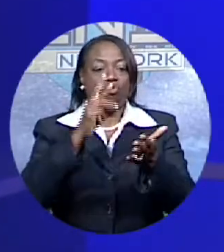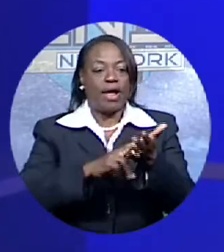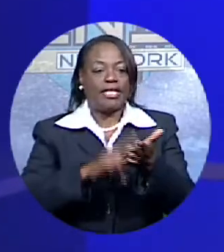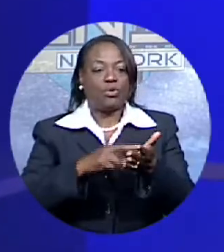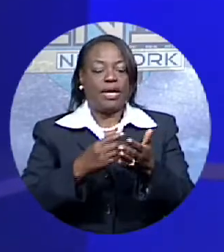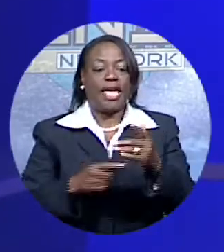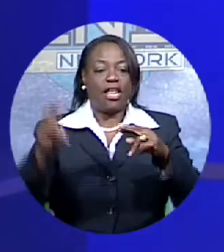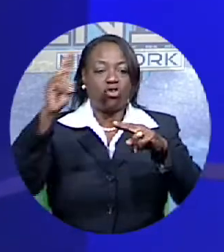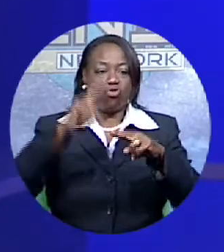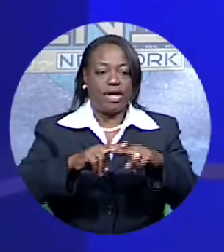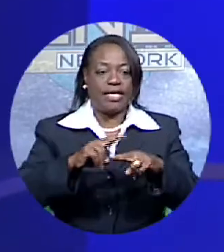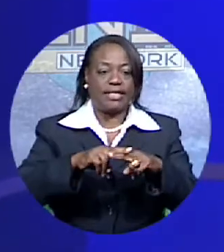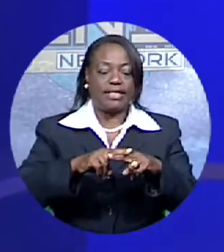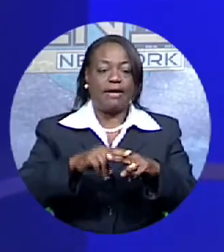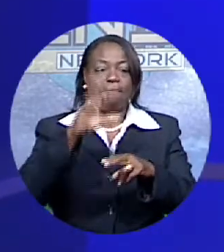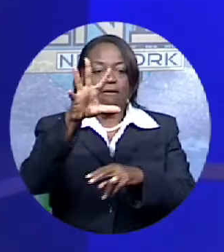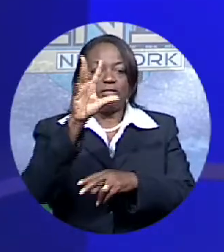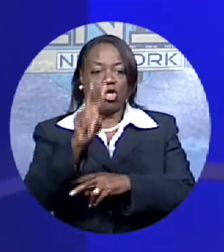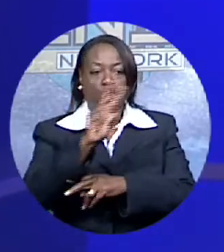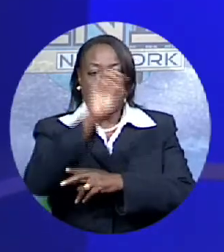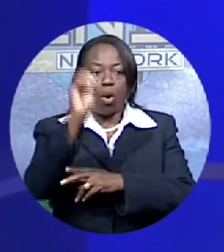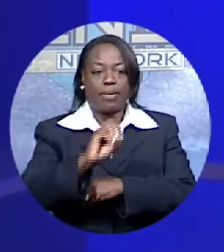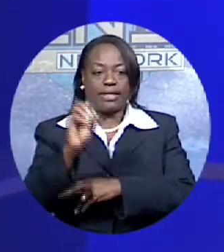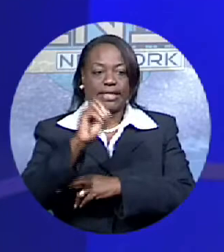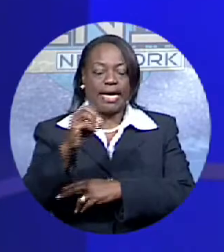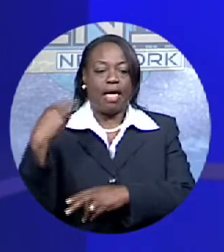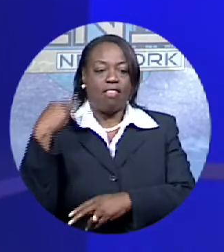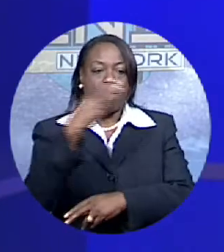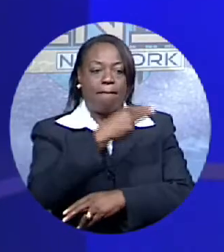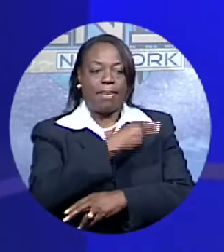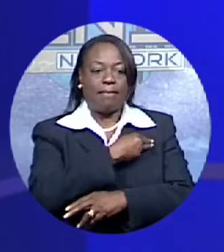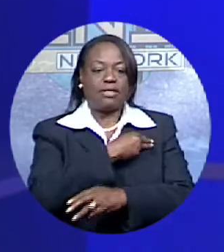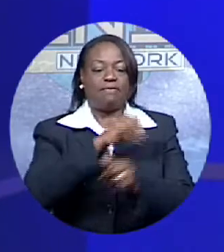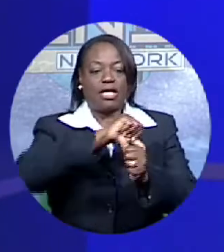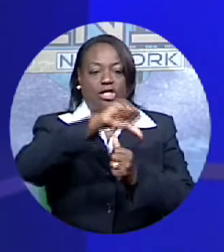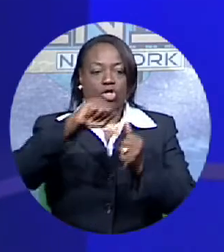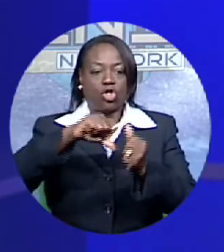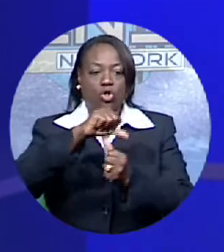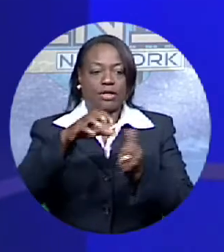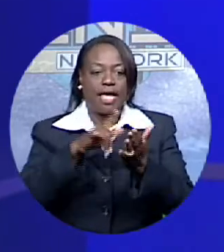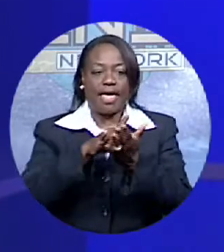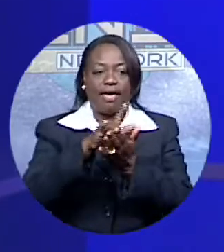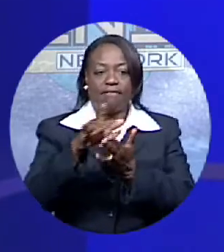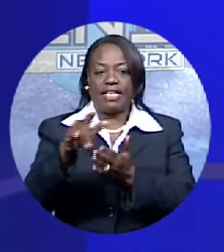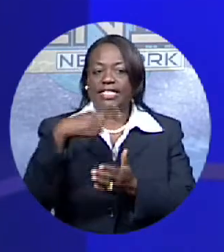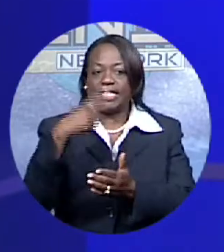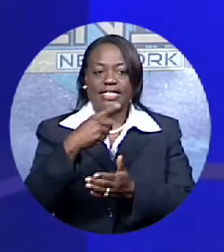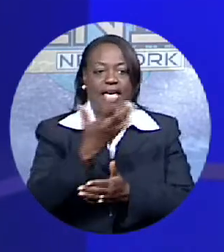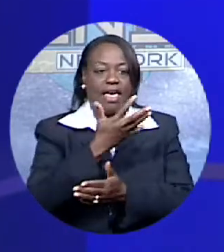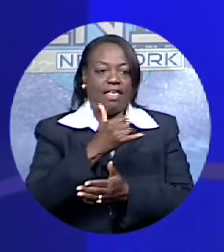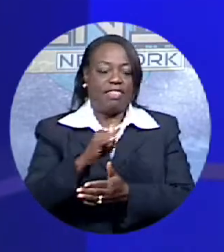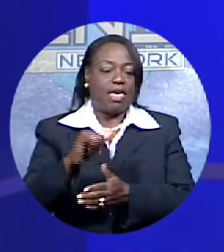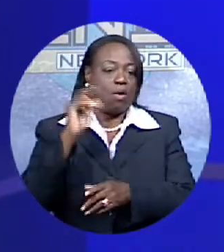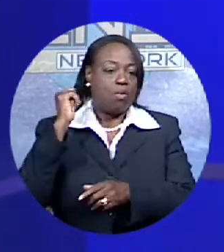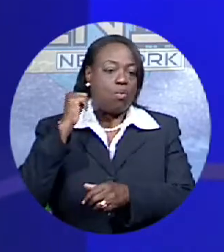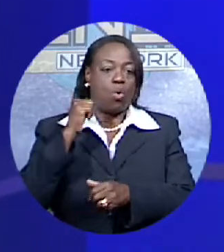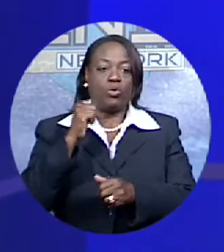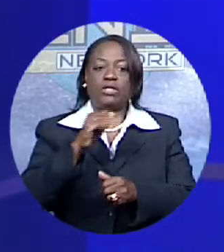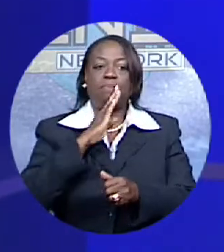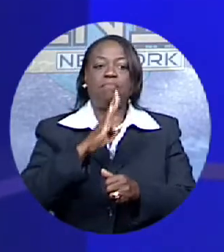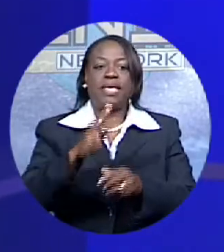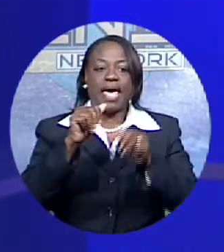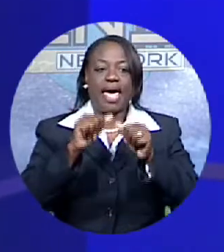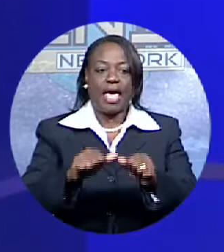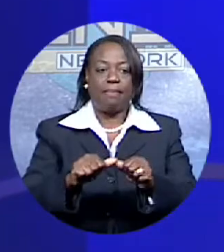by 52%, members of the Bahamas Association of Air Transport Operators fear they won't be able to move into the new domestic